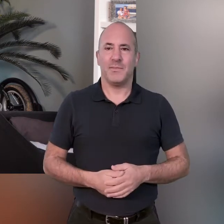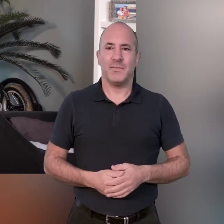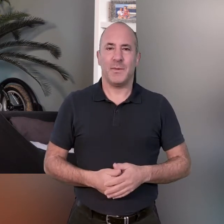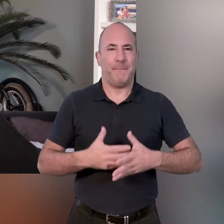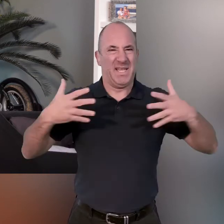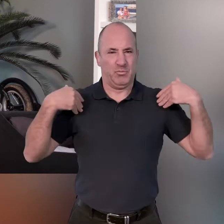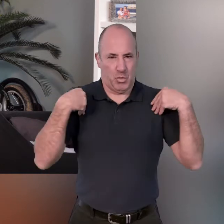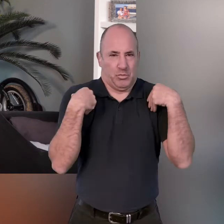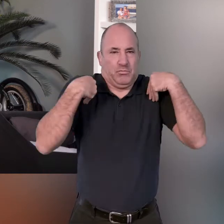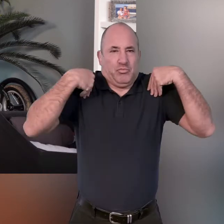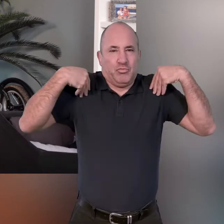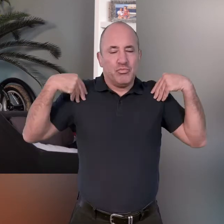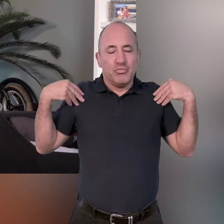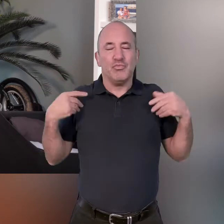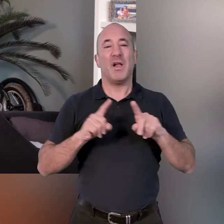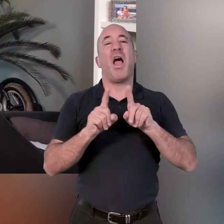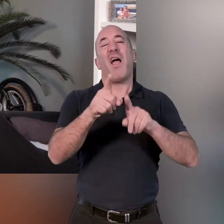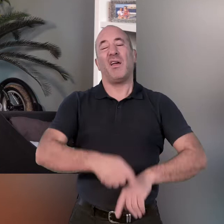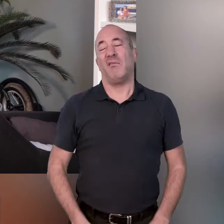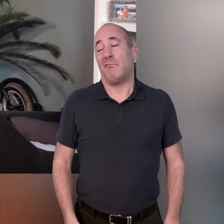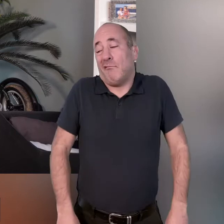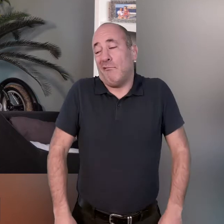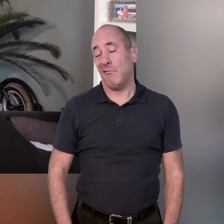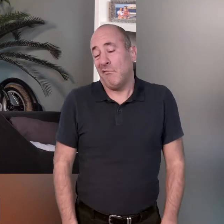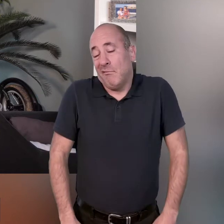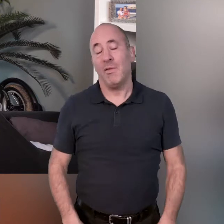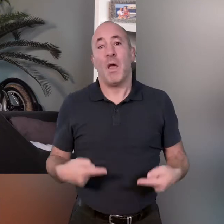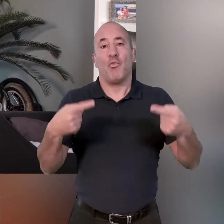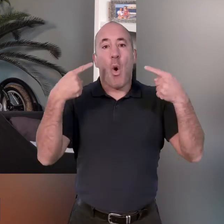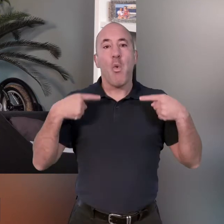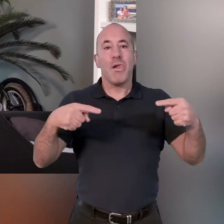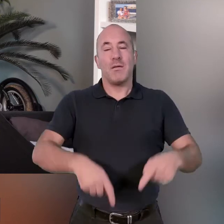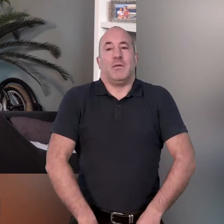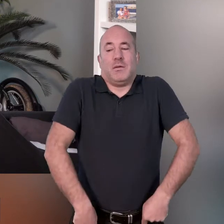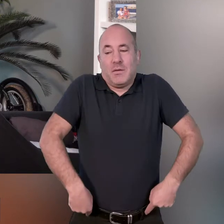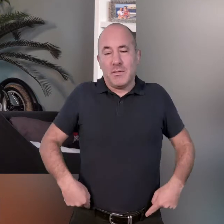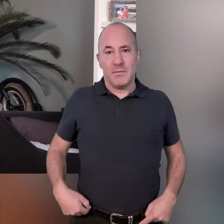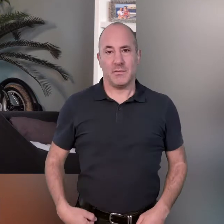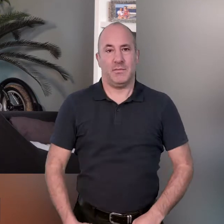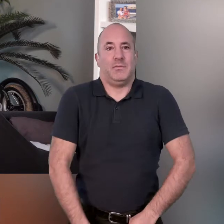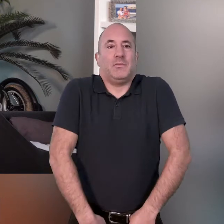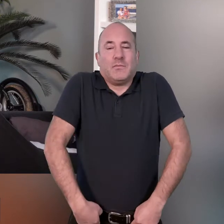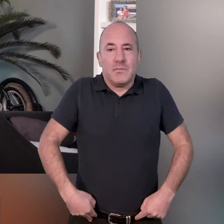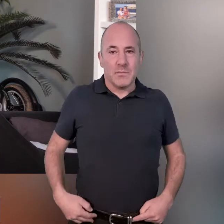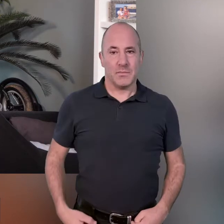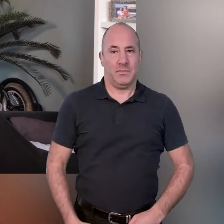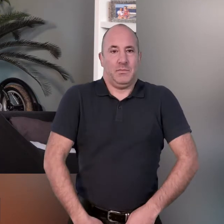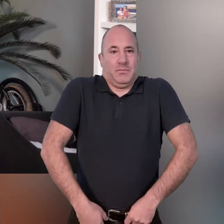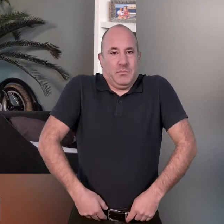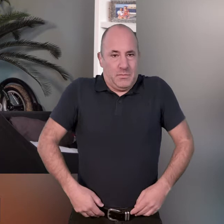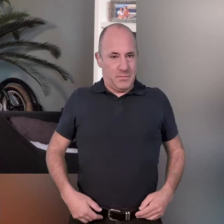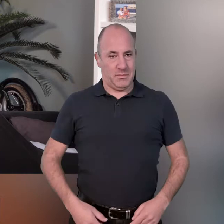stuff. So big shoulder rotation. So it's like you're shrugging up and then down, but rotating it backwards,